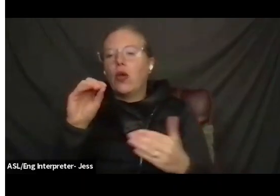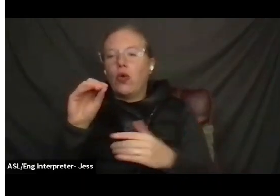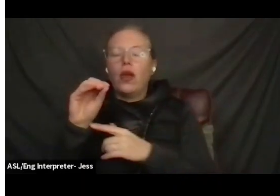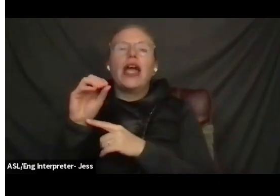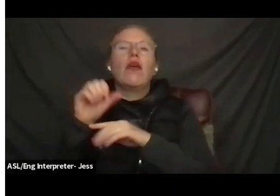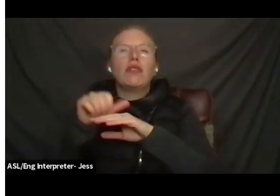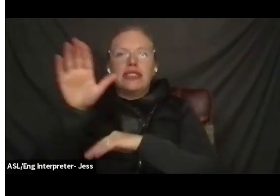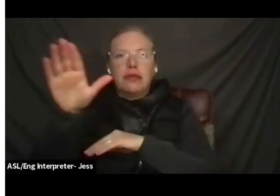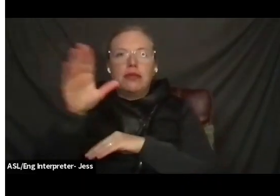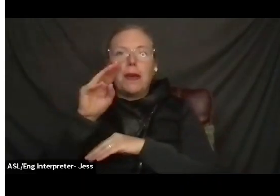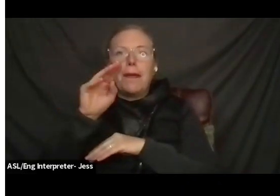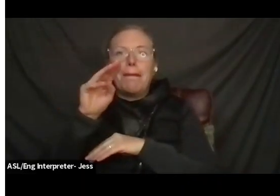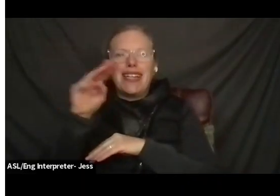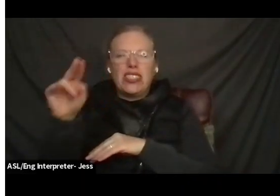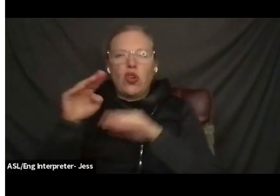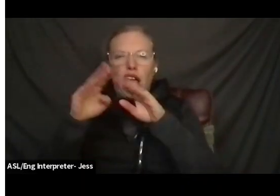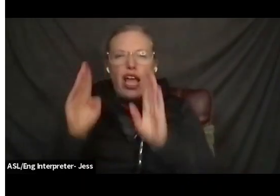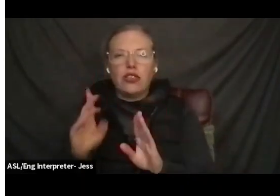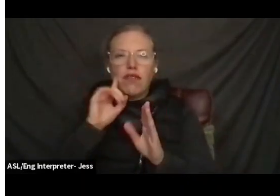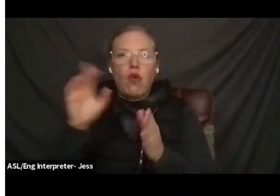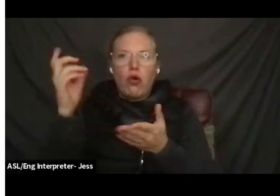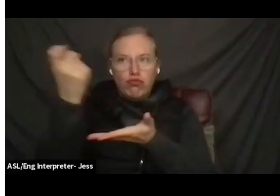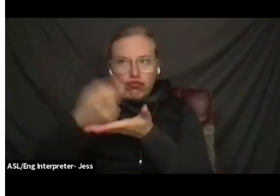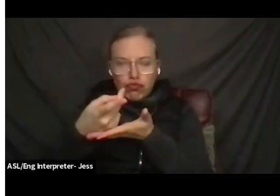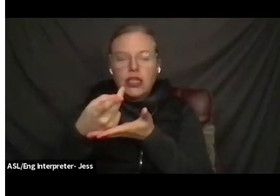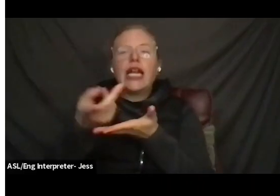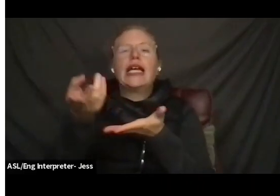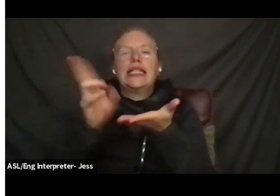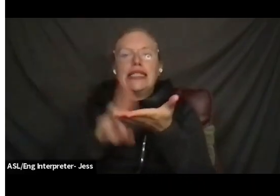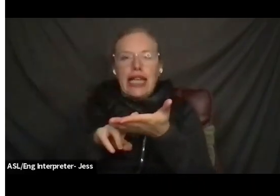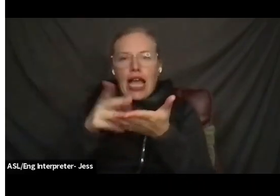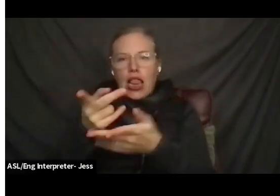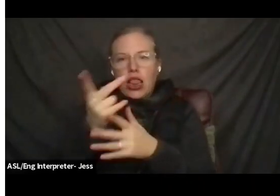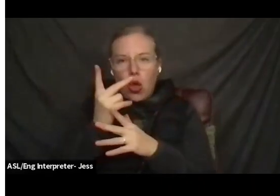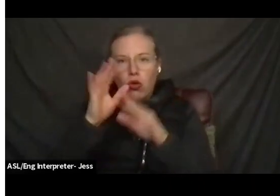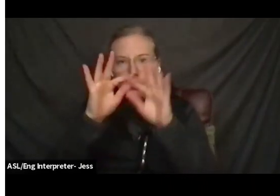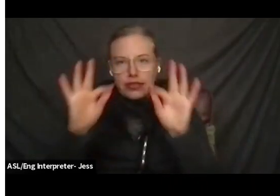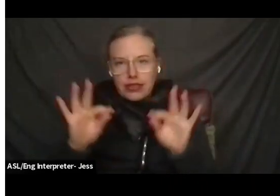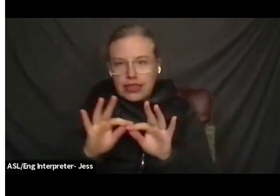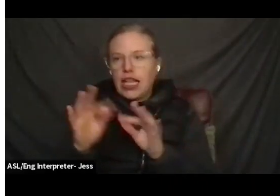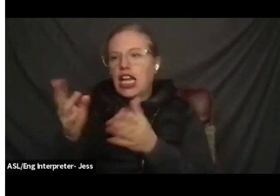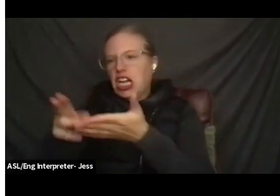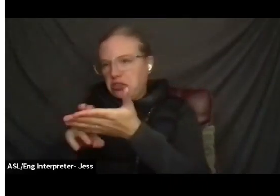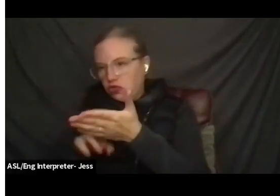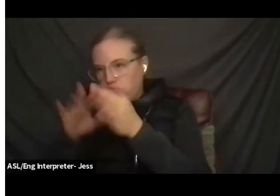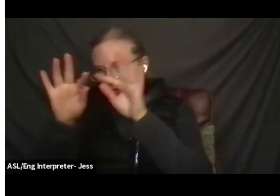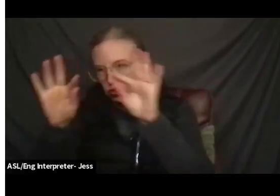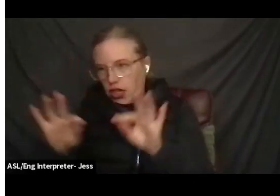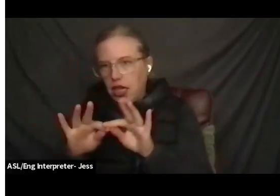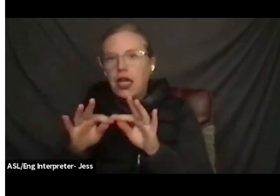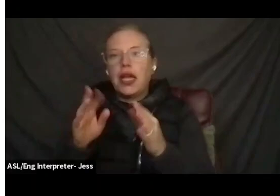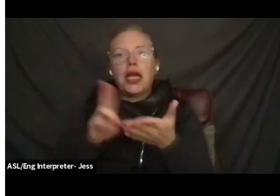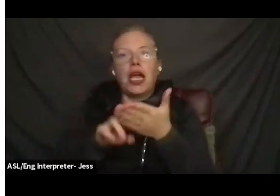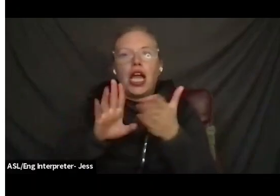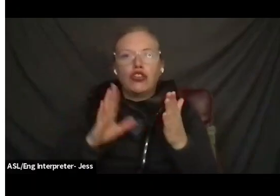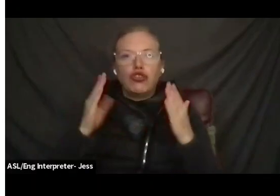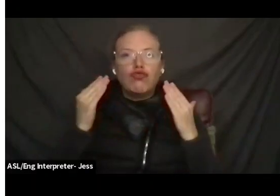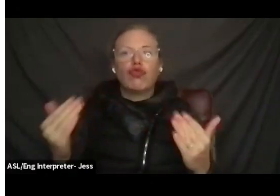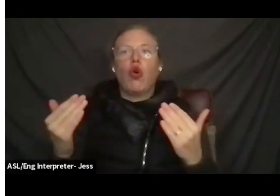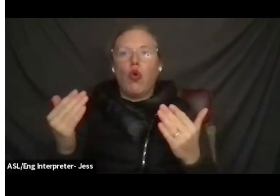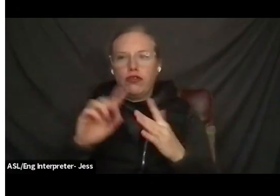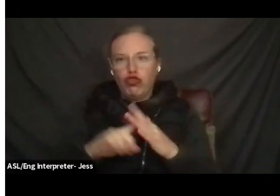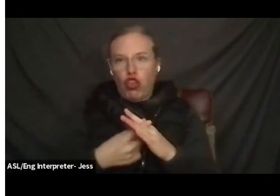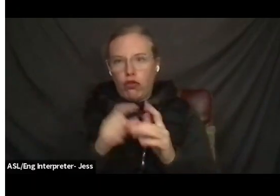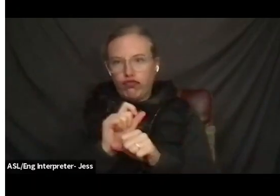clear to close. When we have that, we sign loan documents and contract documents, and then that contractor can proceed with the